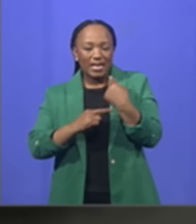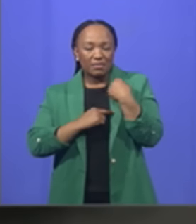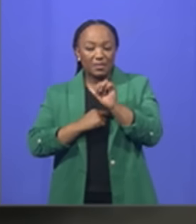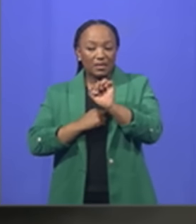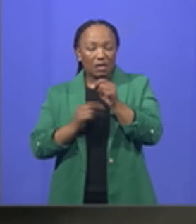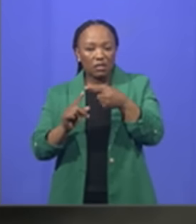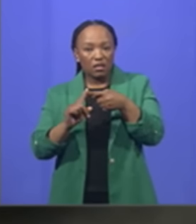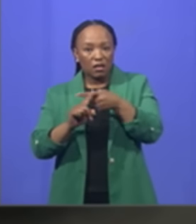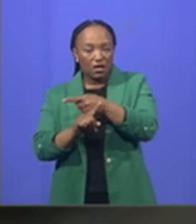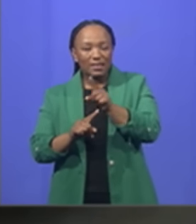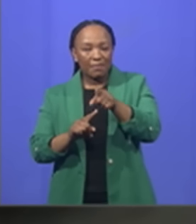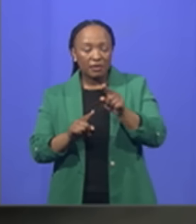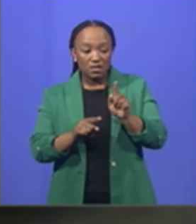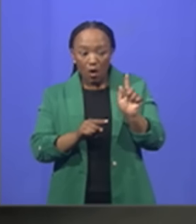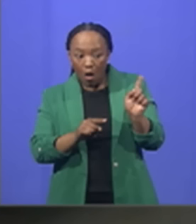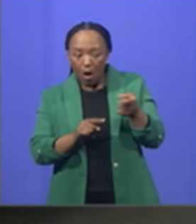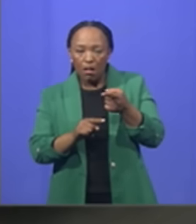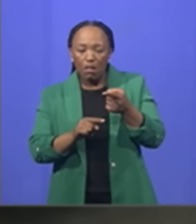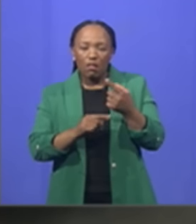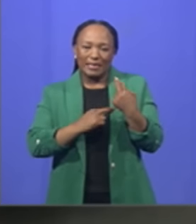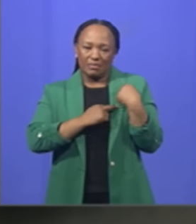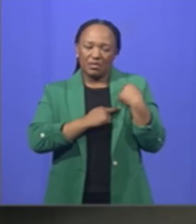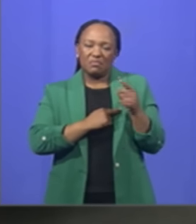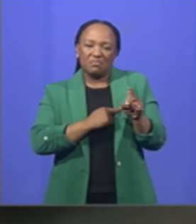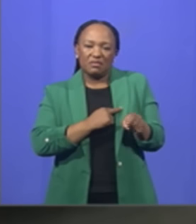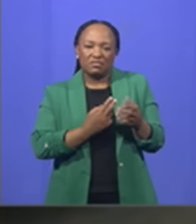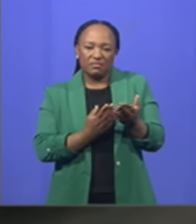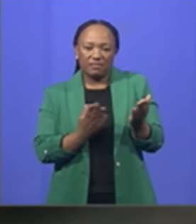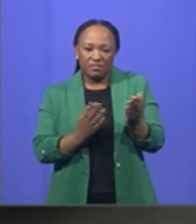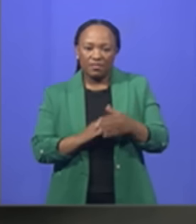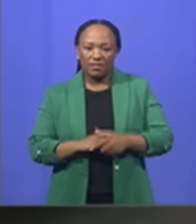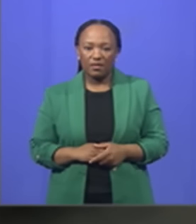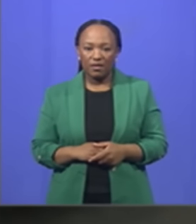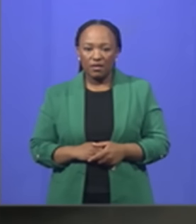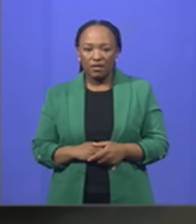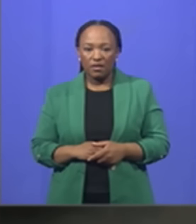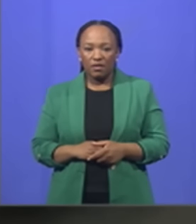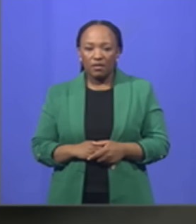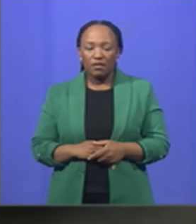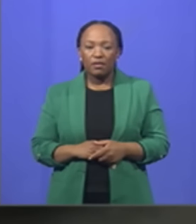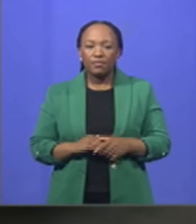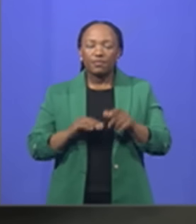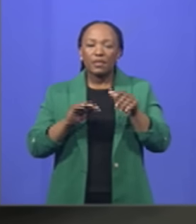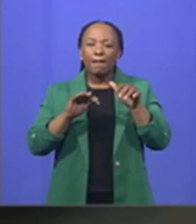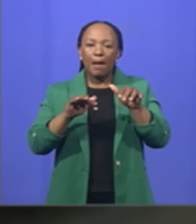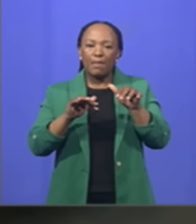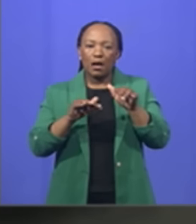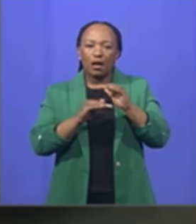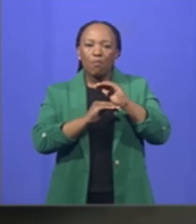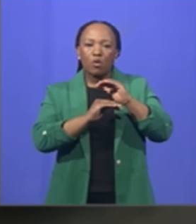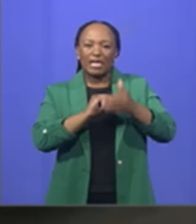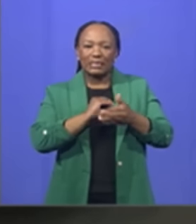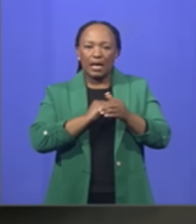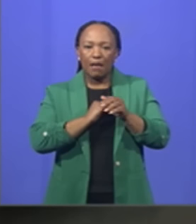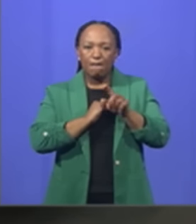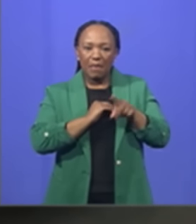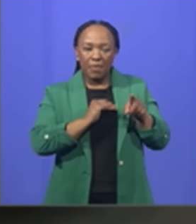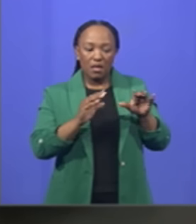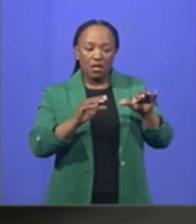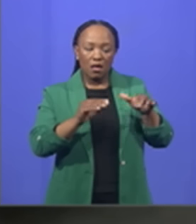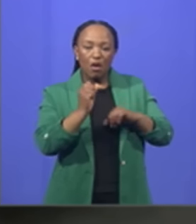o swanetše go rwešwa maikarabelo. For the public protector to delay this long for us as the African Transformation Movement,